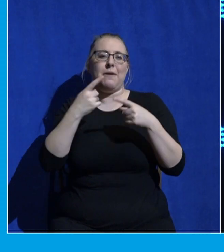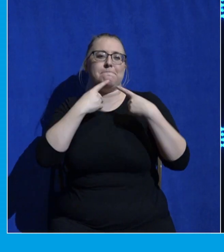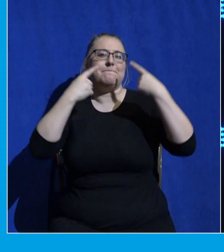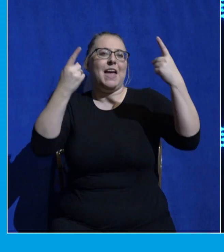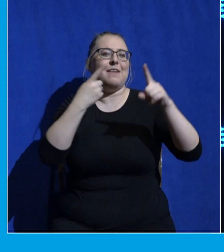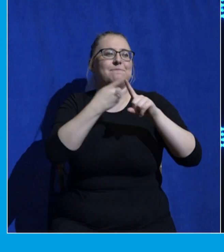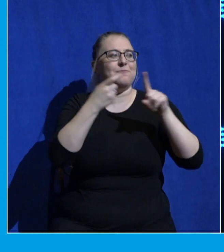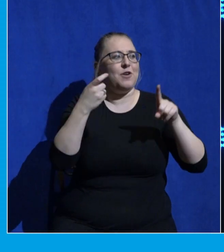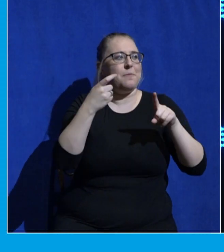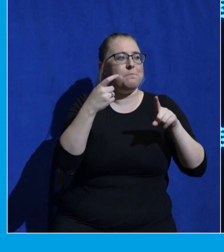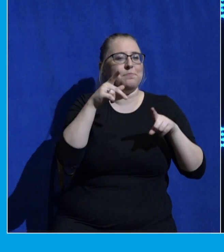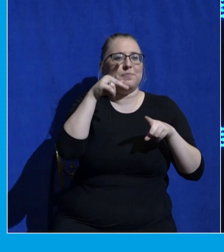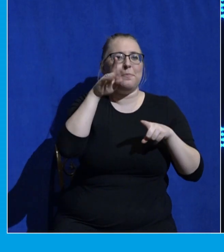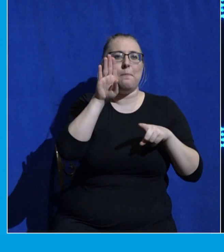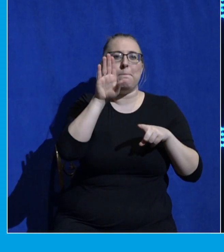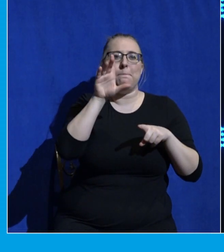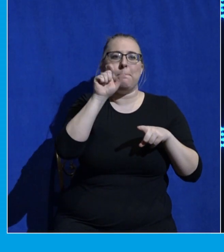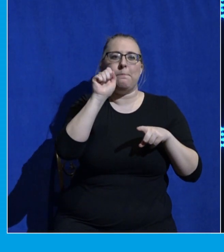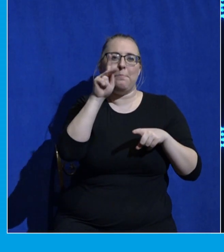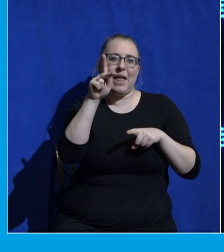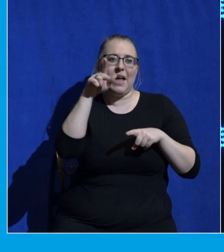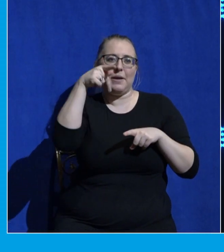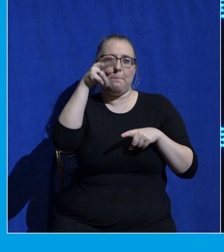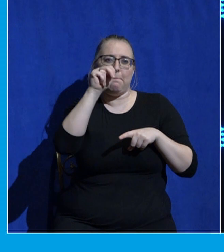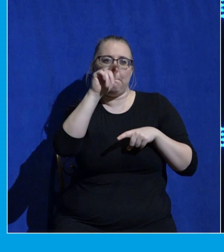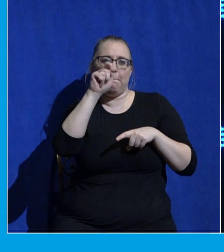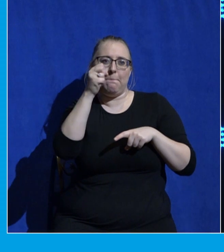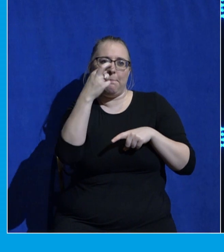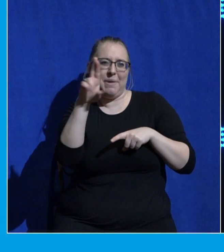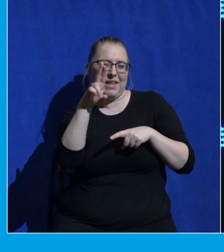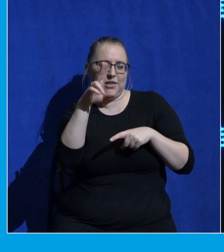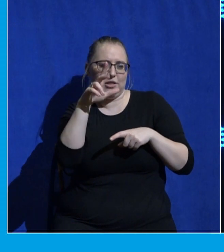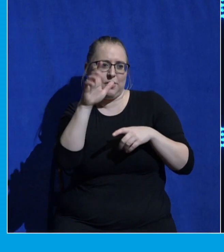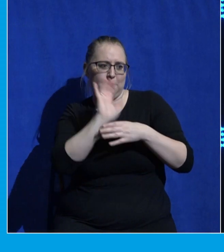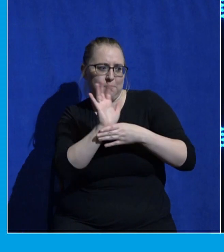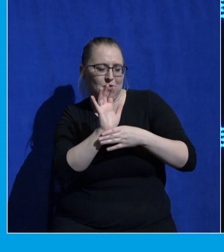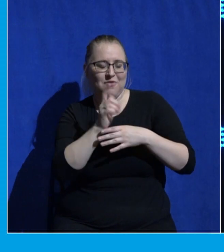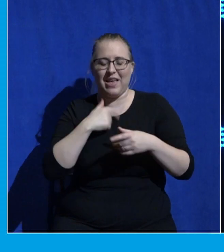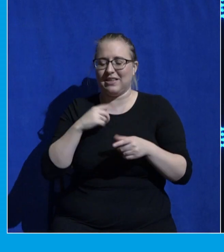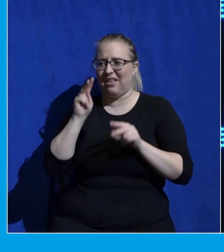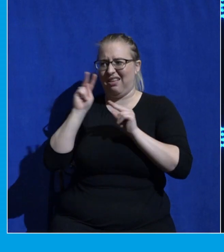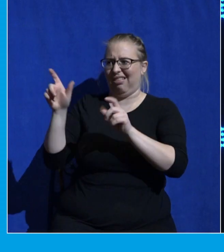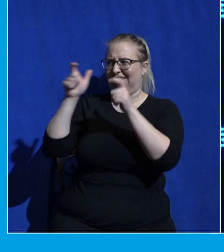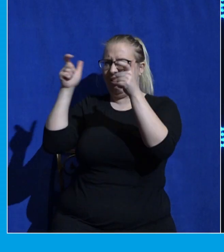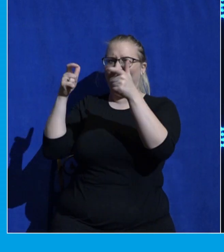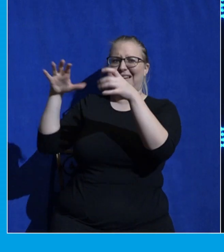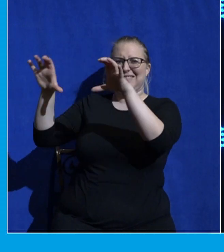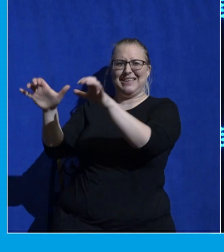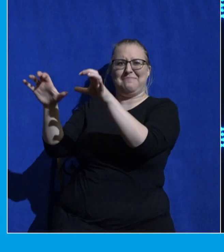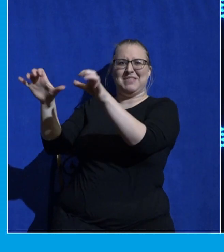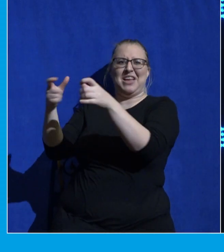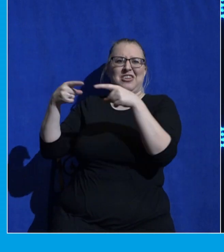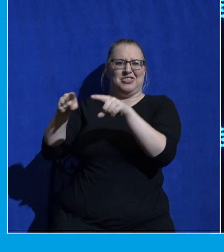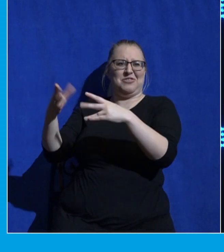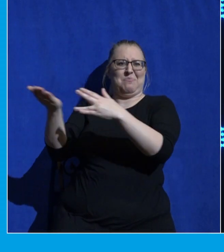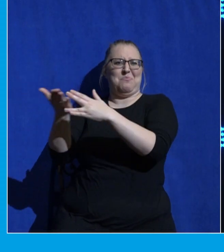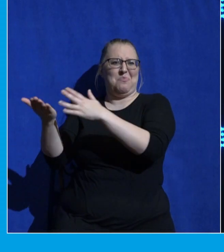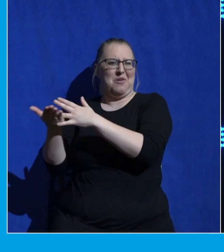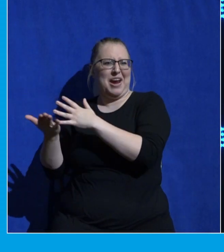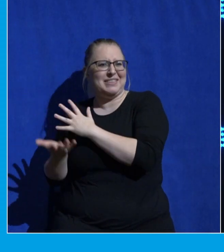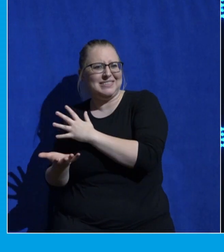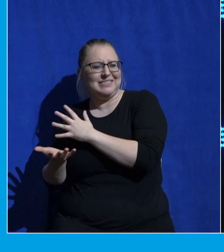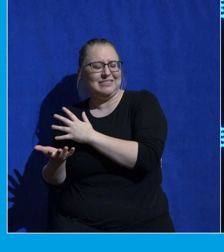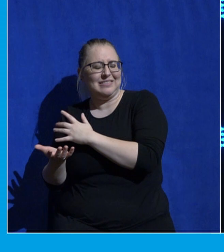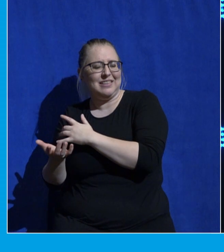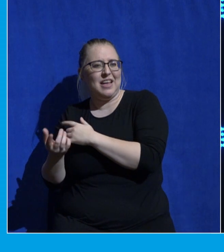has gone to his head." And then in that interview, looking back at that occasion in hindsight, his eyes welled up